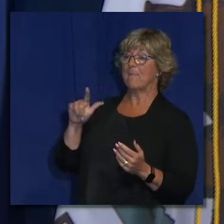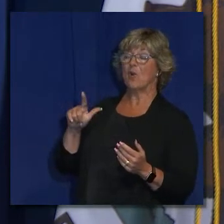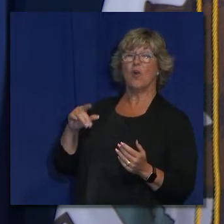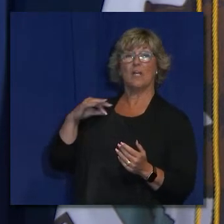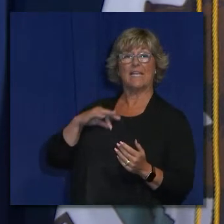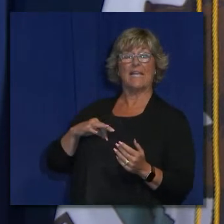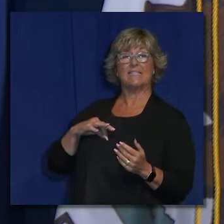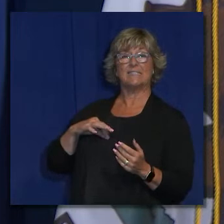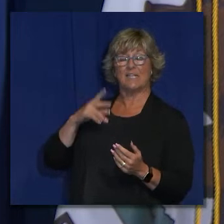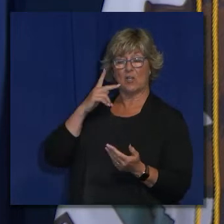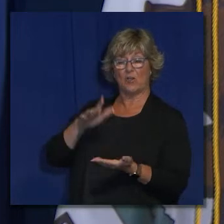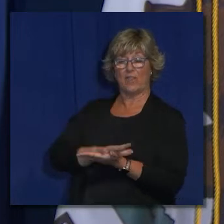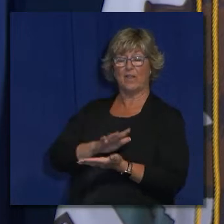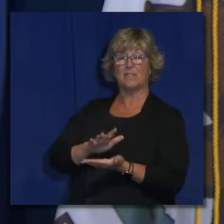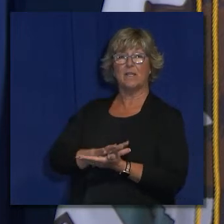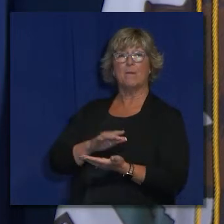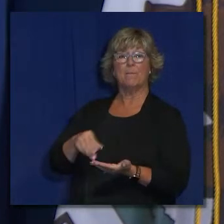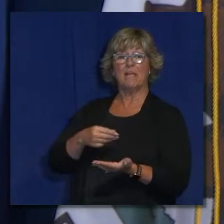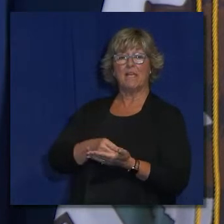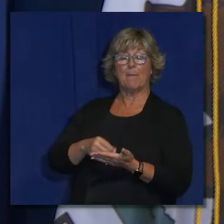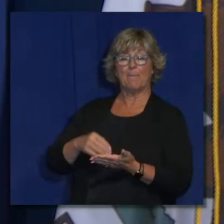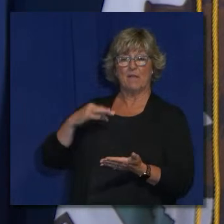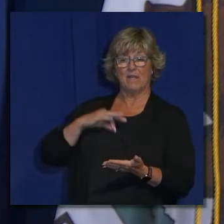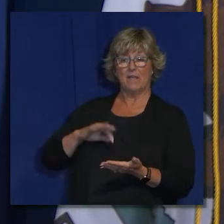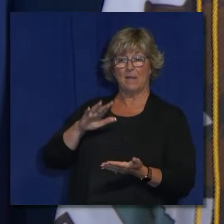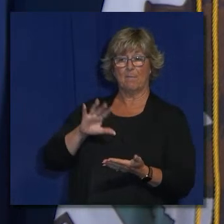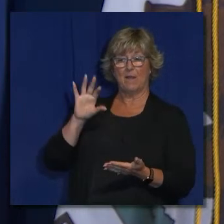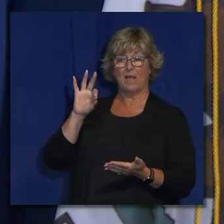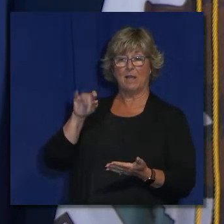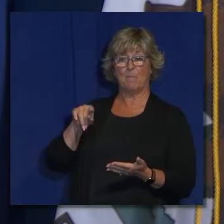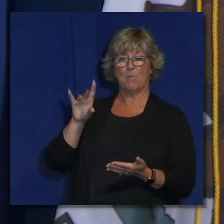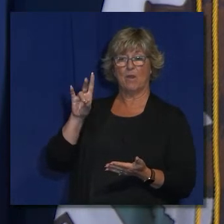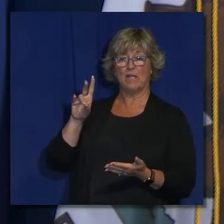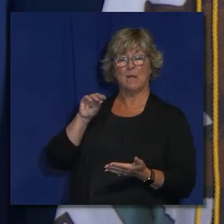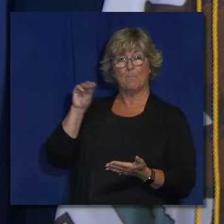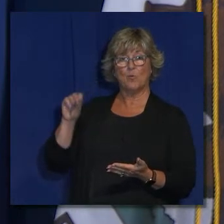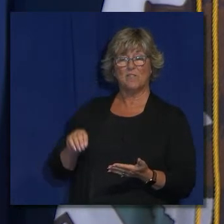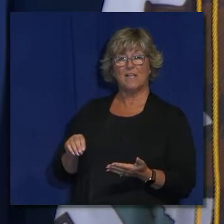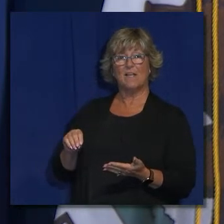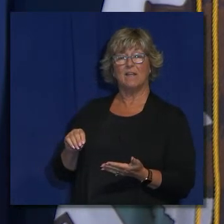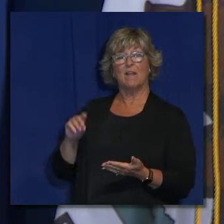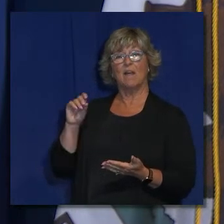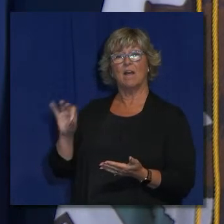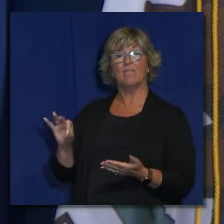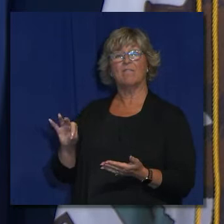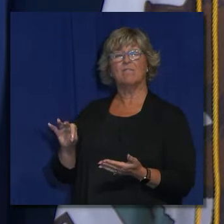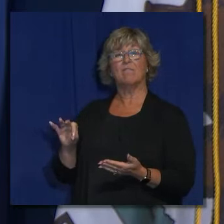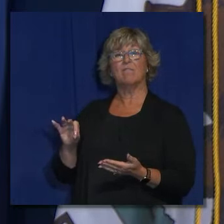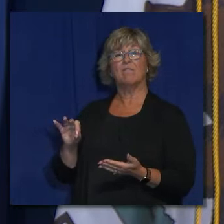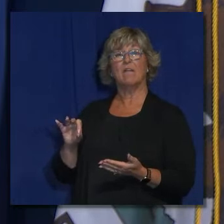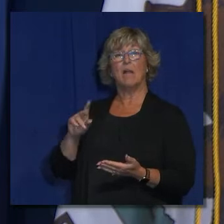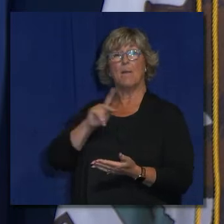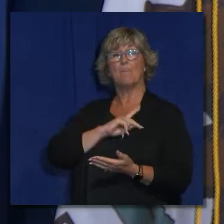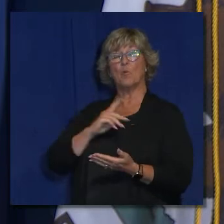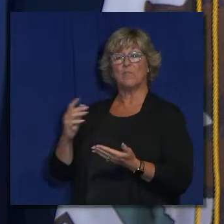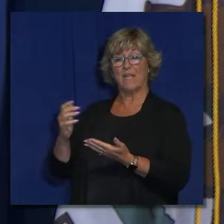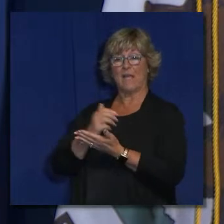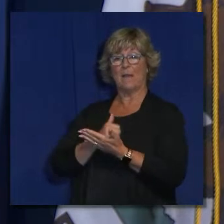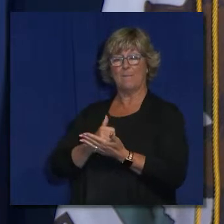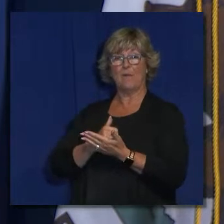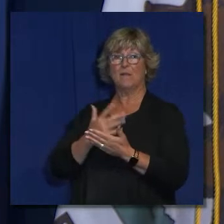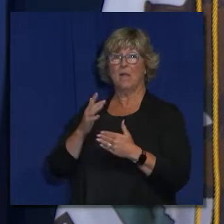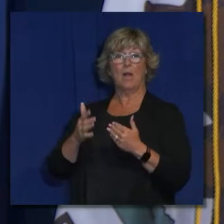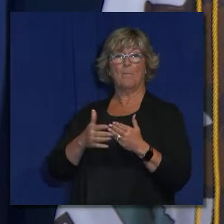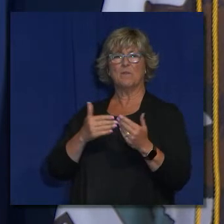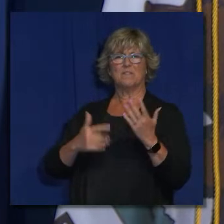in the document that capital gains makes up, I think, about 9.7% of personal income. It's near the